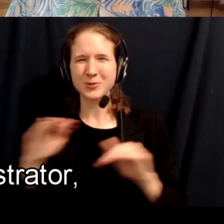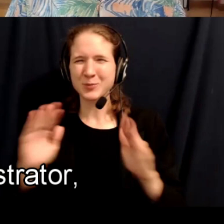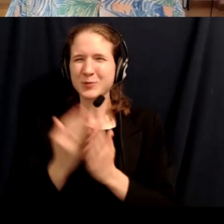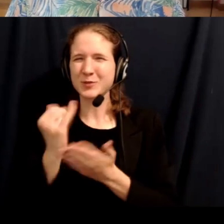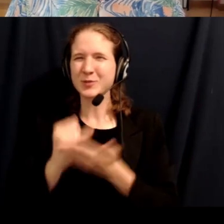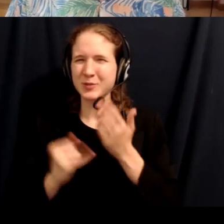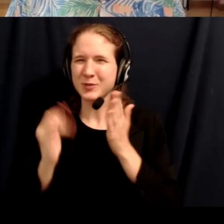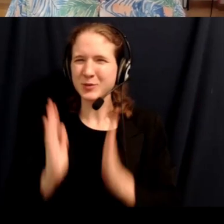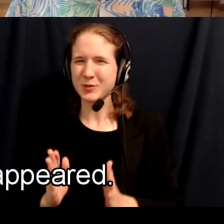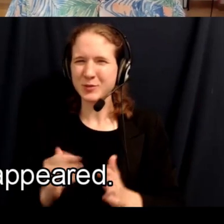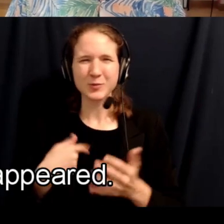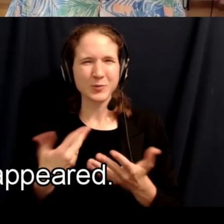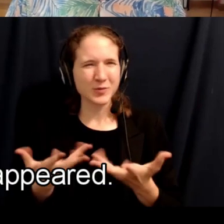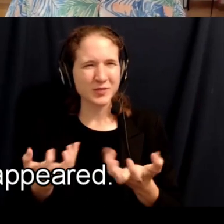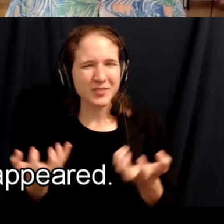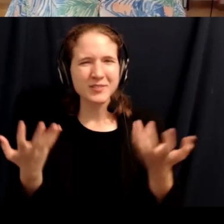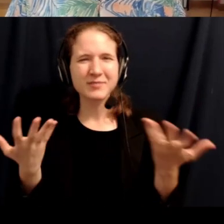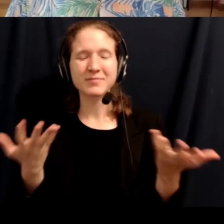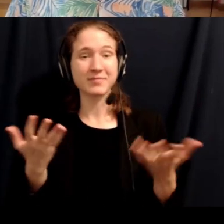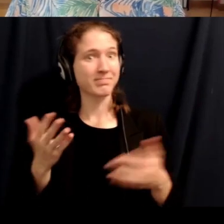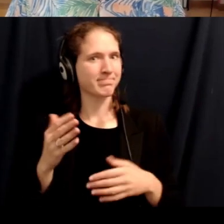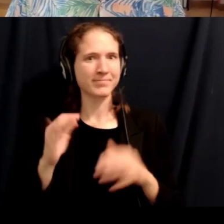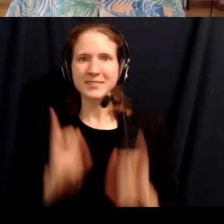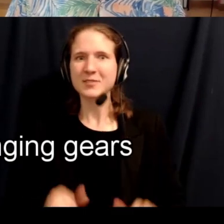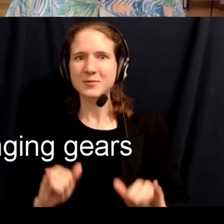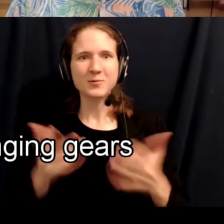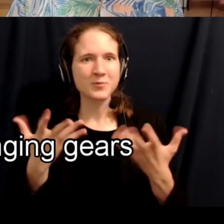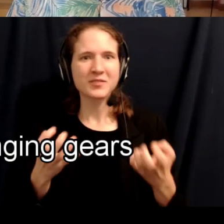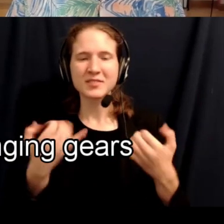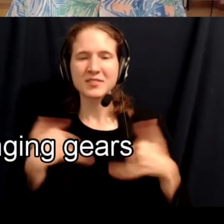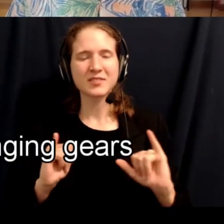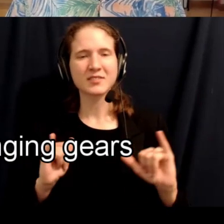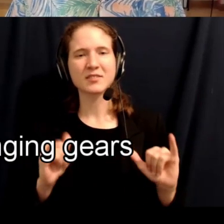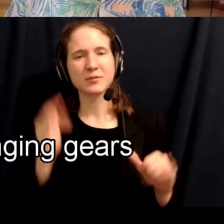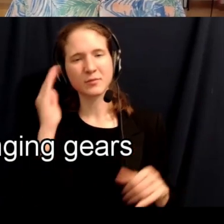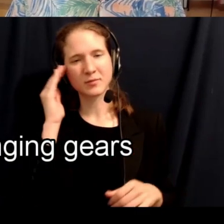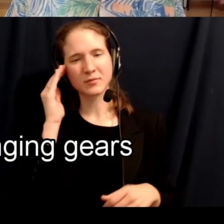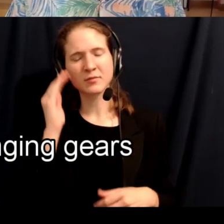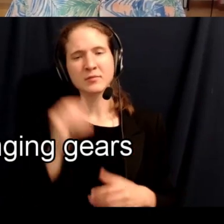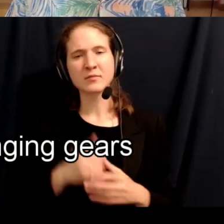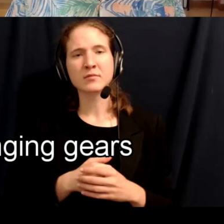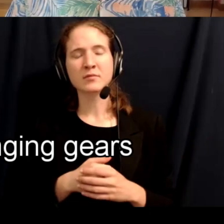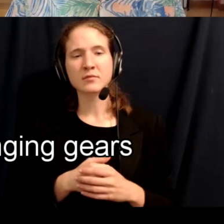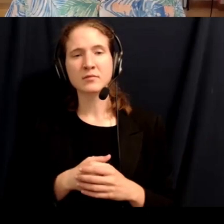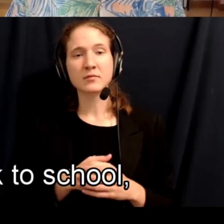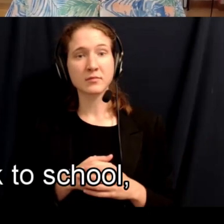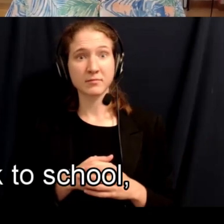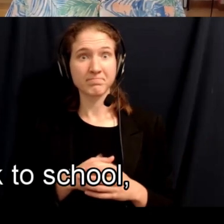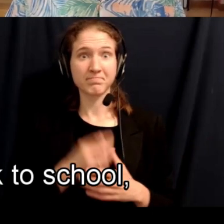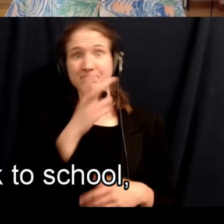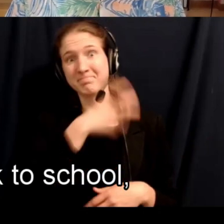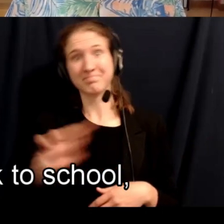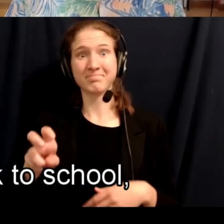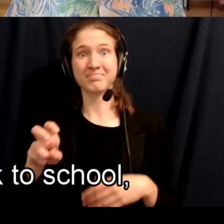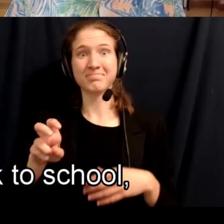book illustrator, because that never disappeared. So to do that, was changing gears completely. So I ended